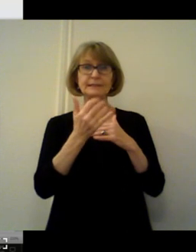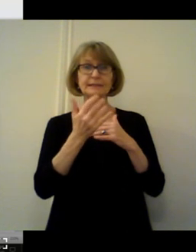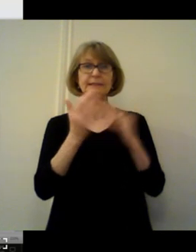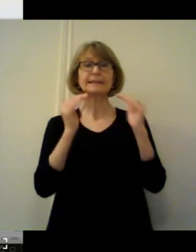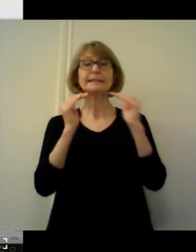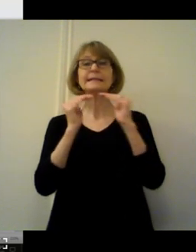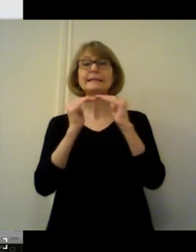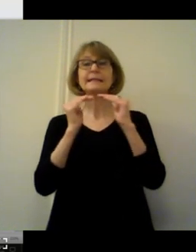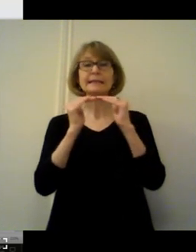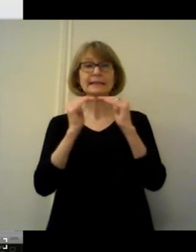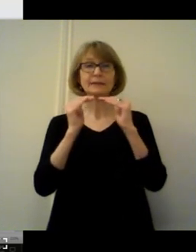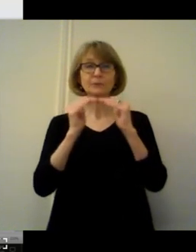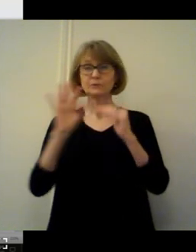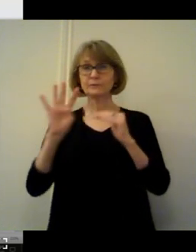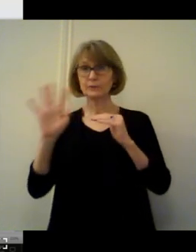equals 45.